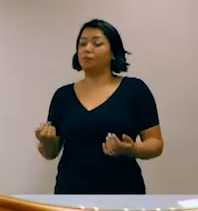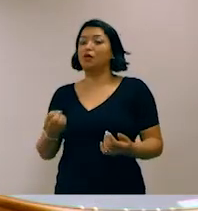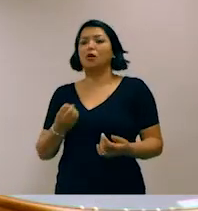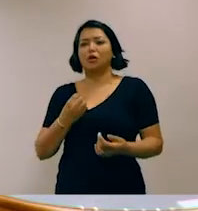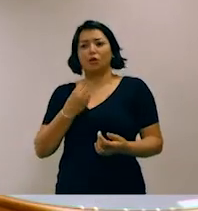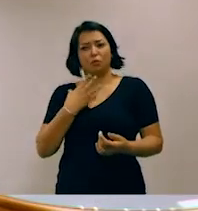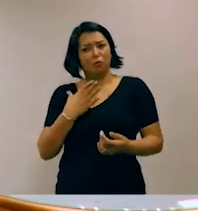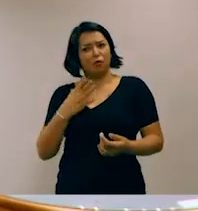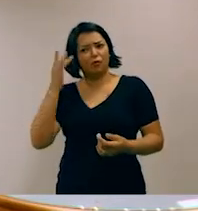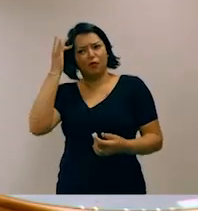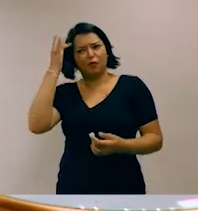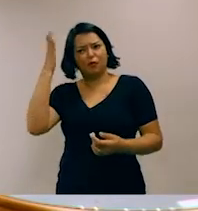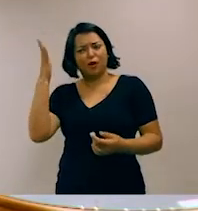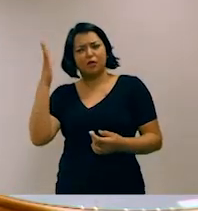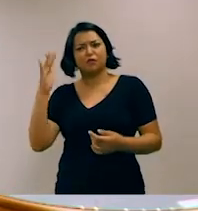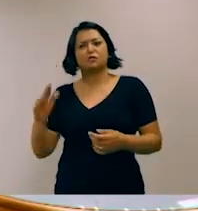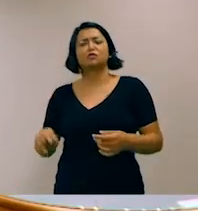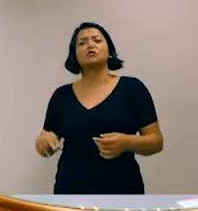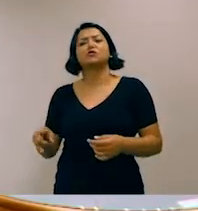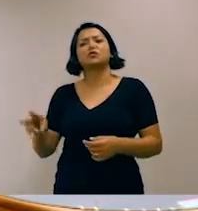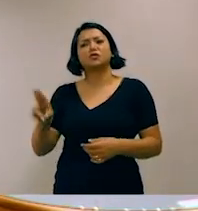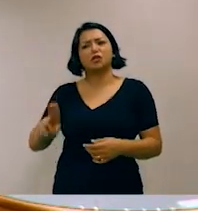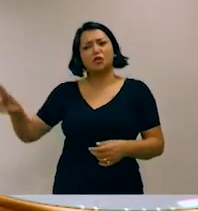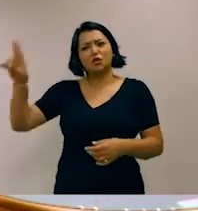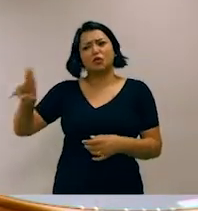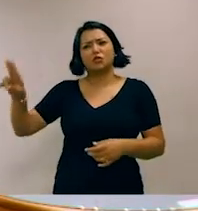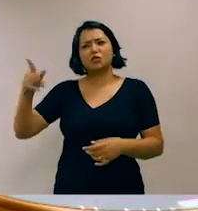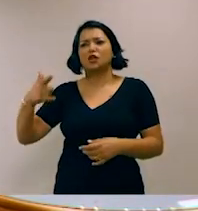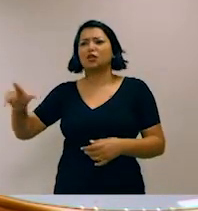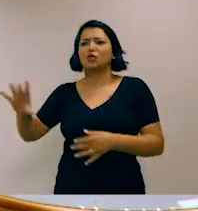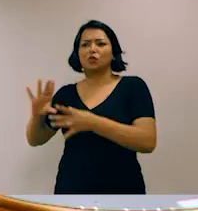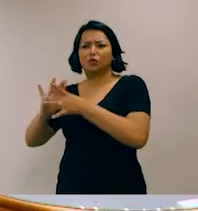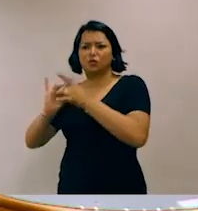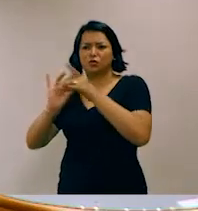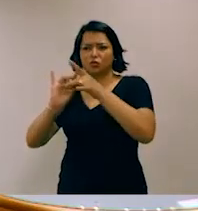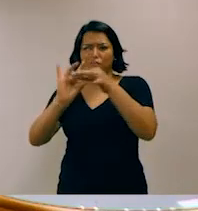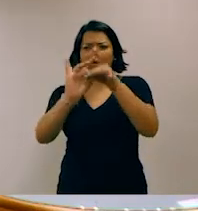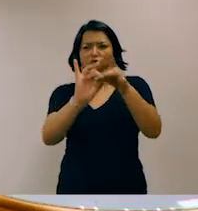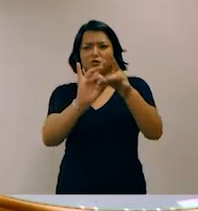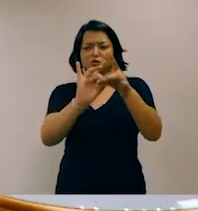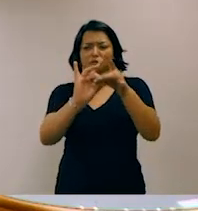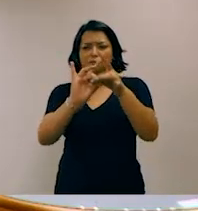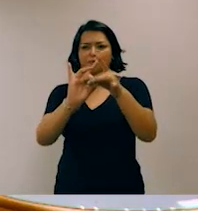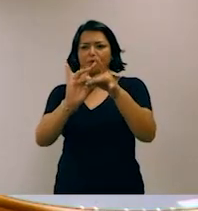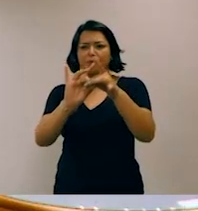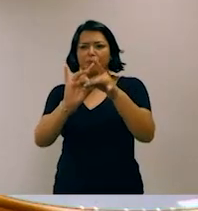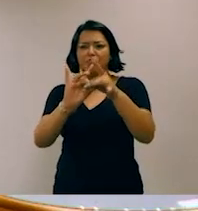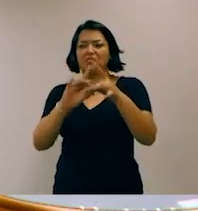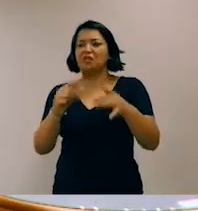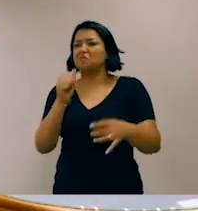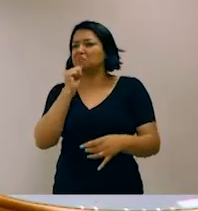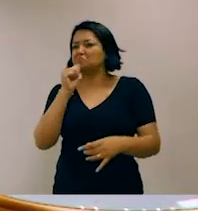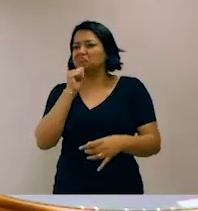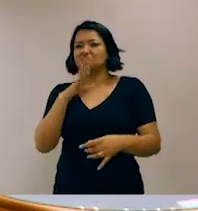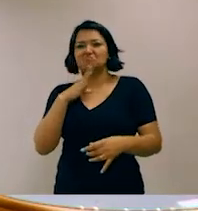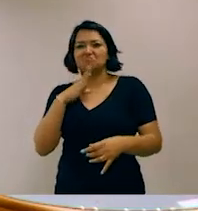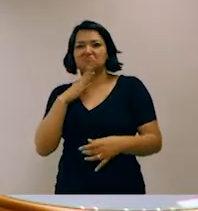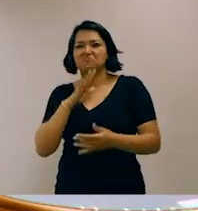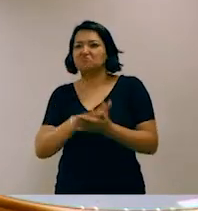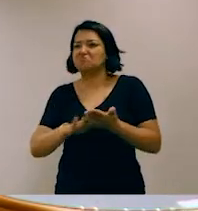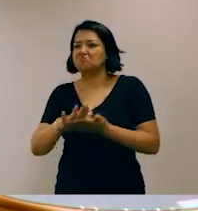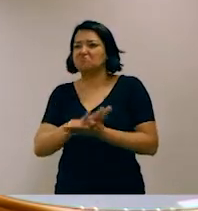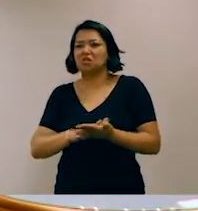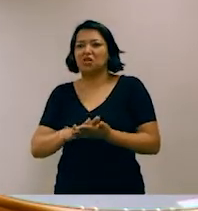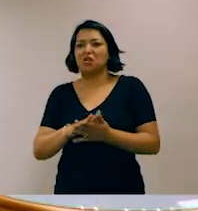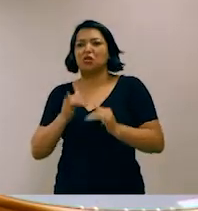highly replicable and usable in other settings. As far as I know, there is no publication